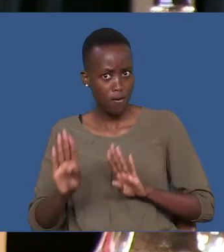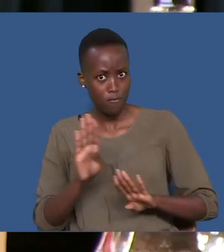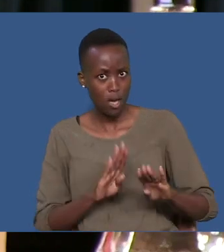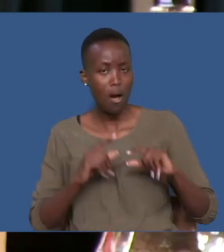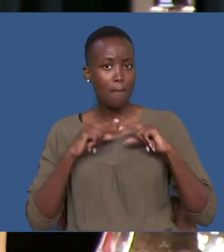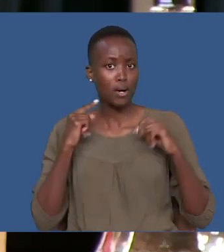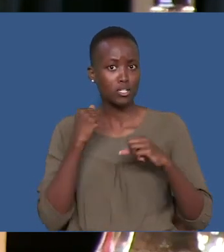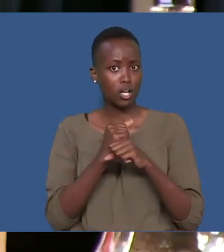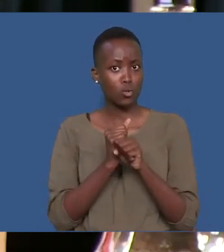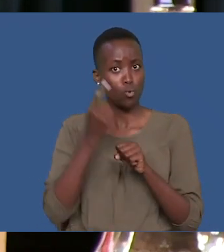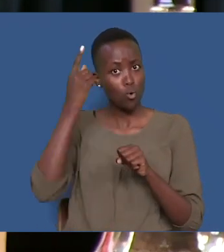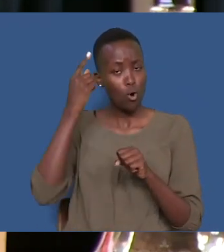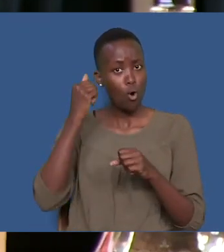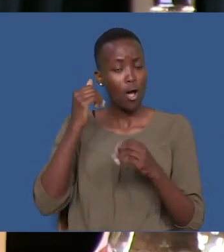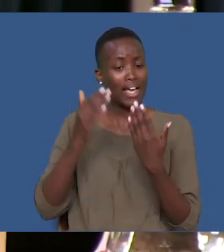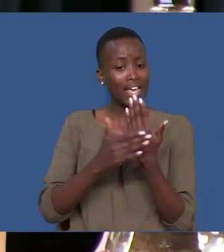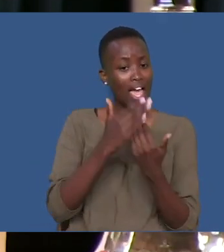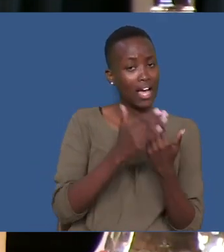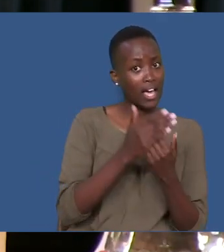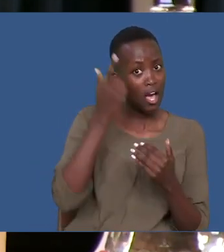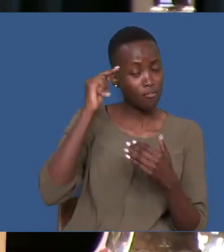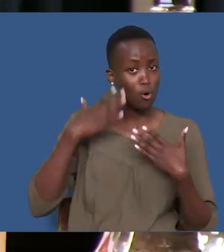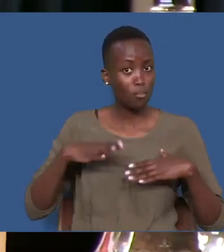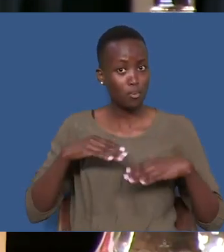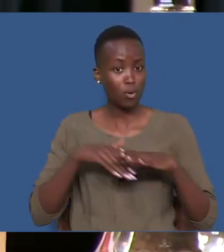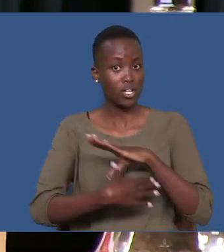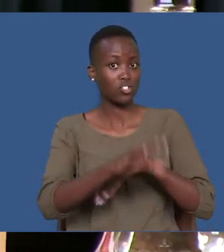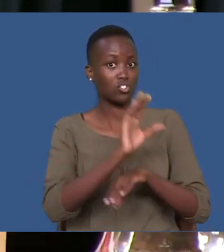or care for individuals in their local congregation.